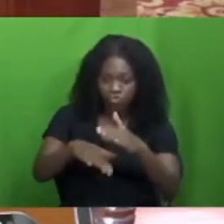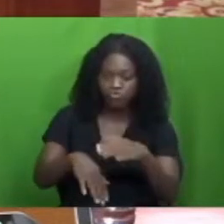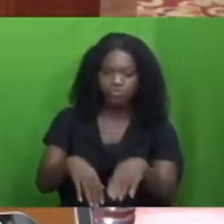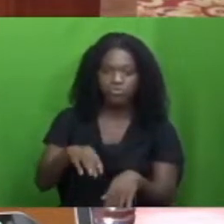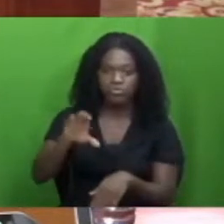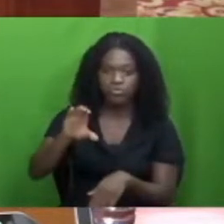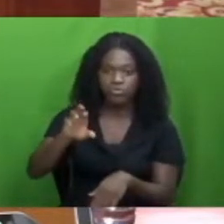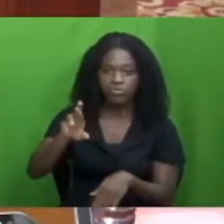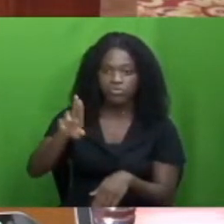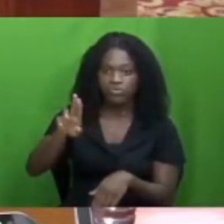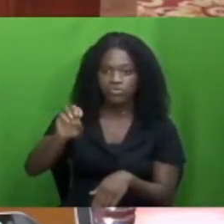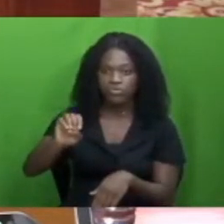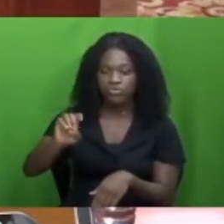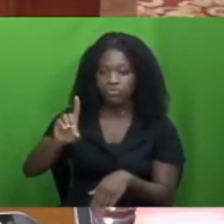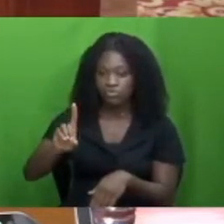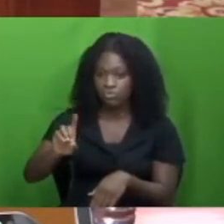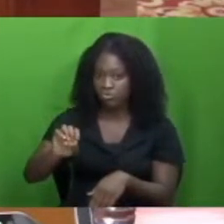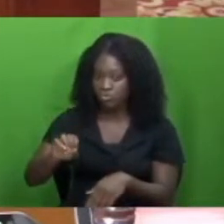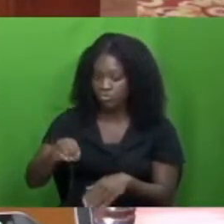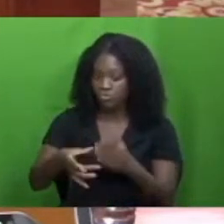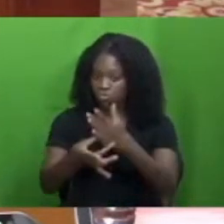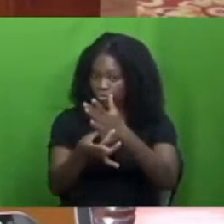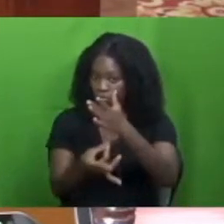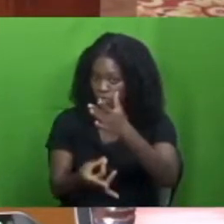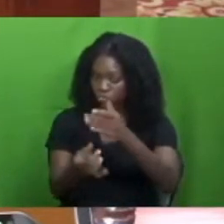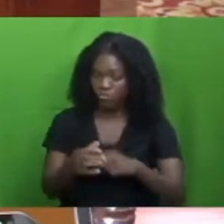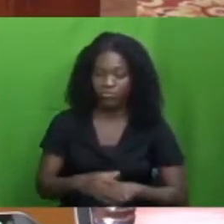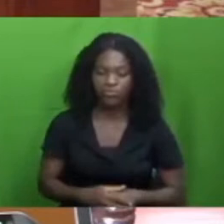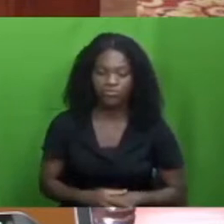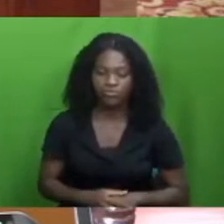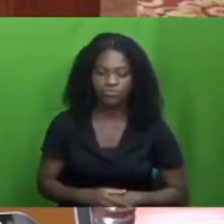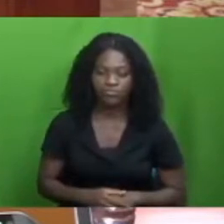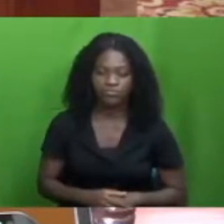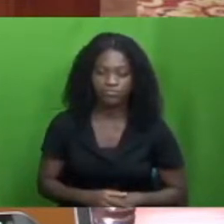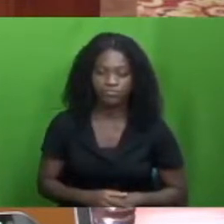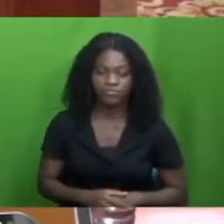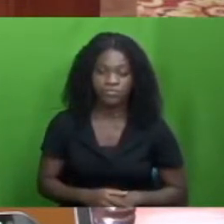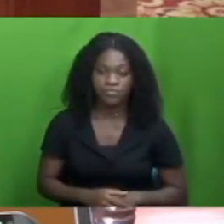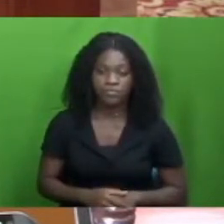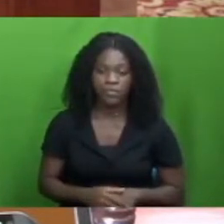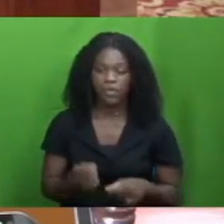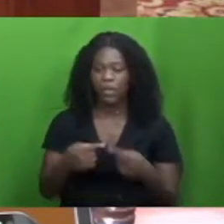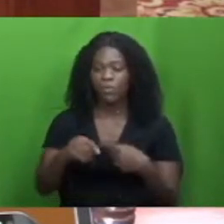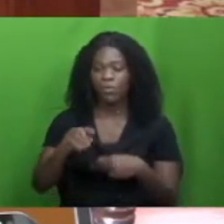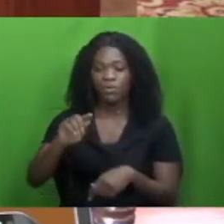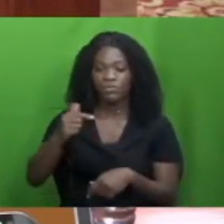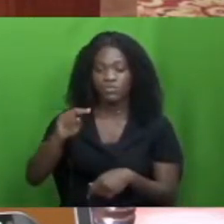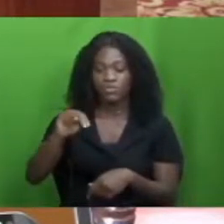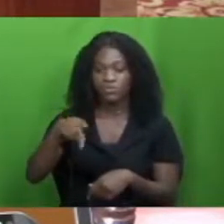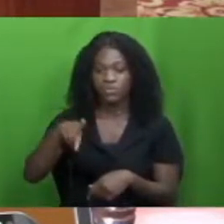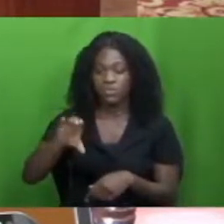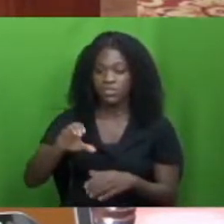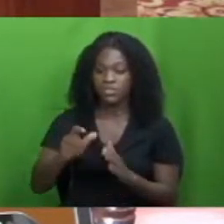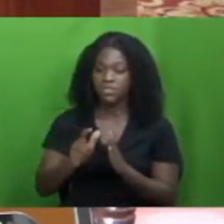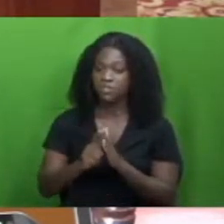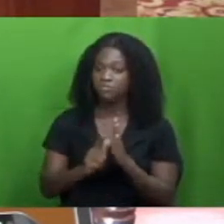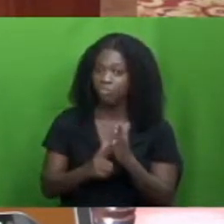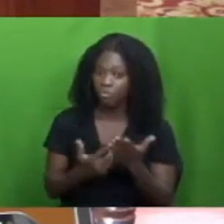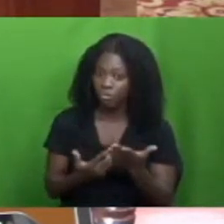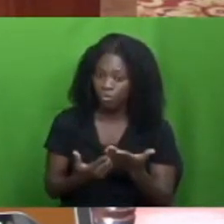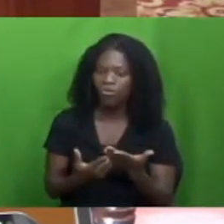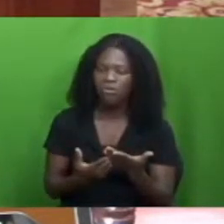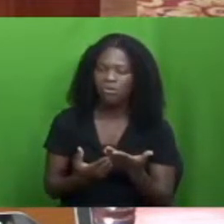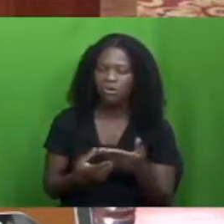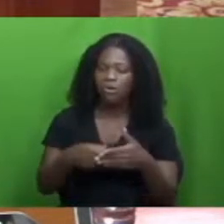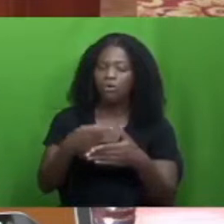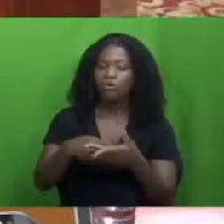Therefore, consistent with Section 7 of the Petroleum Revenue Management Act, the average crude oil price has been revised